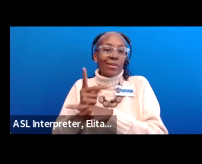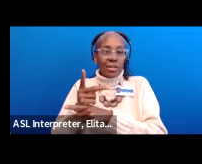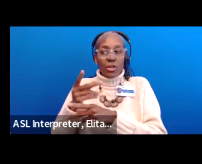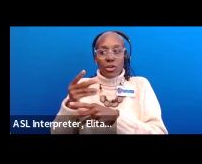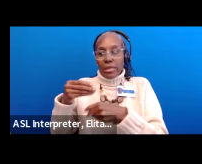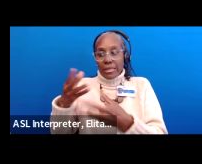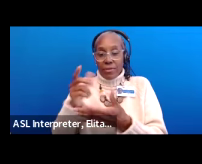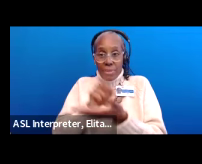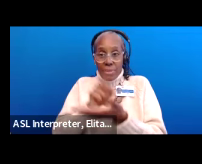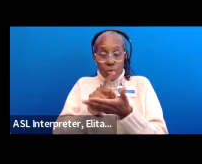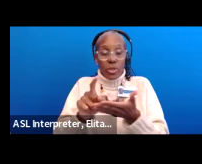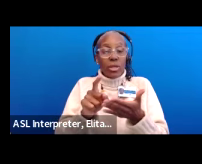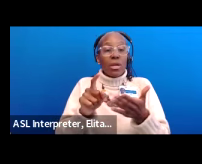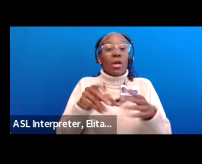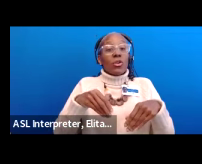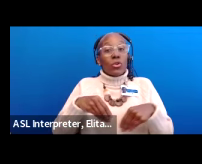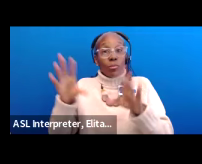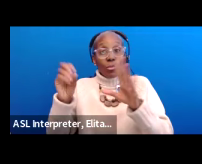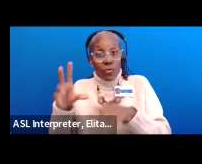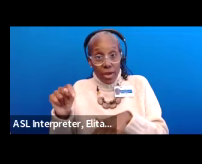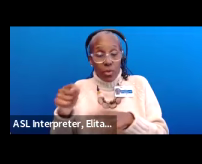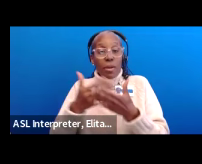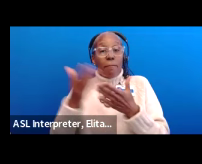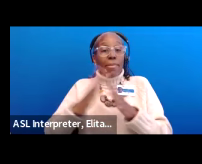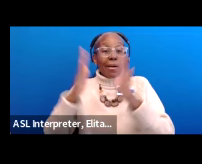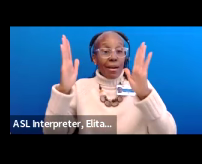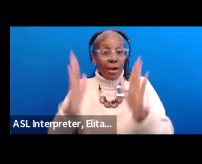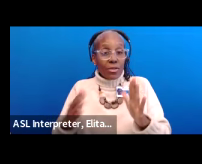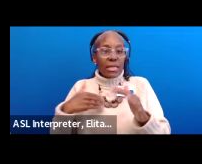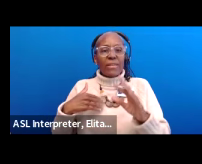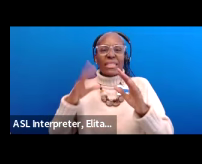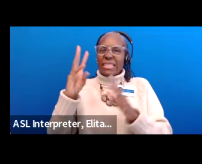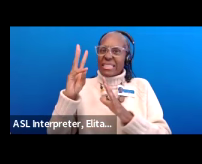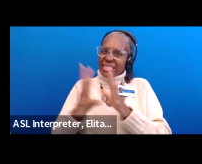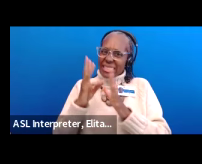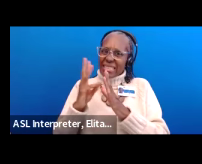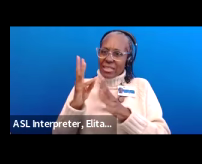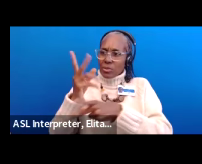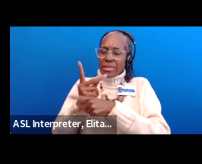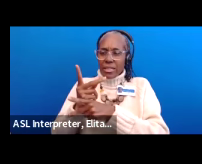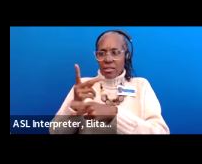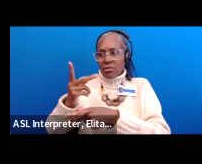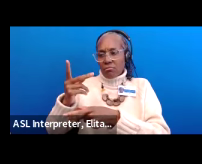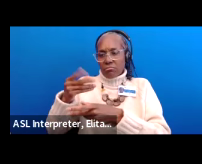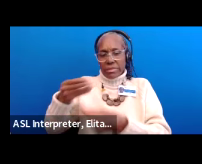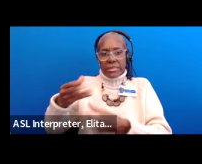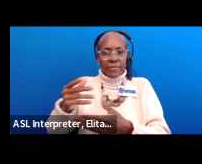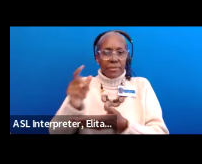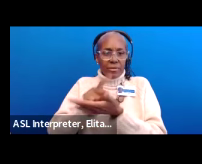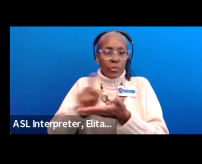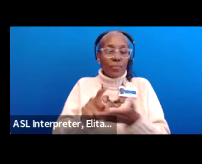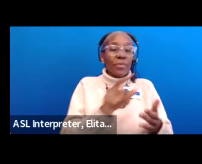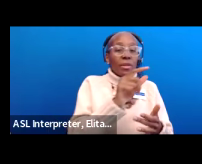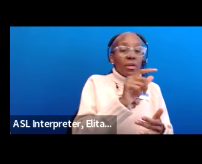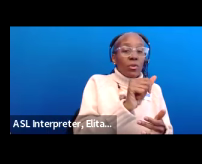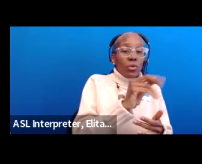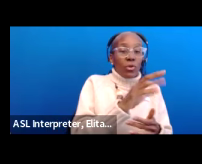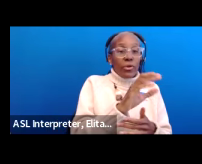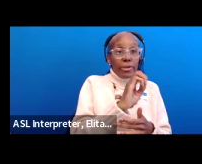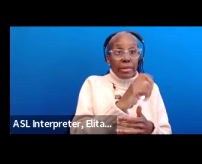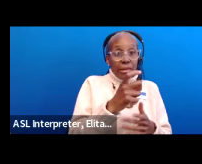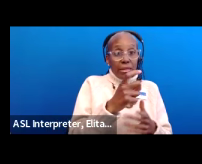moving out and buying my own house and having about 6 hours of caregiving a week. What we've seen with the ARC-EX device